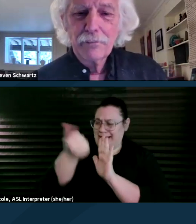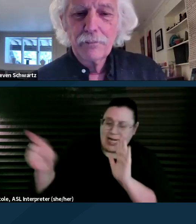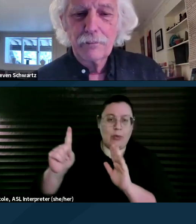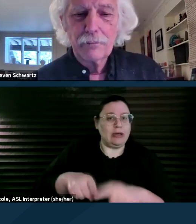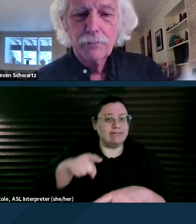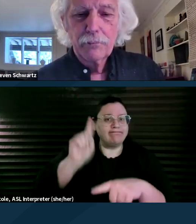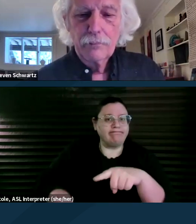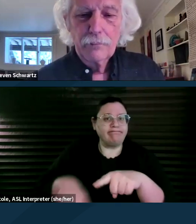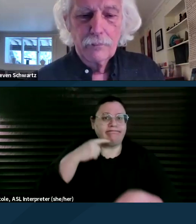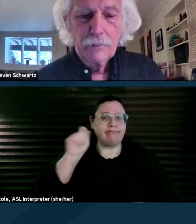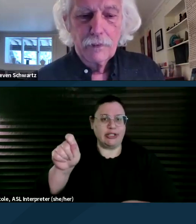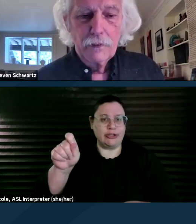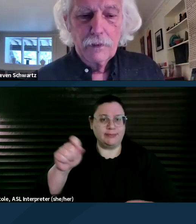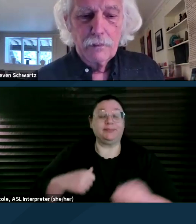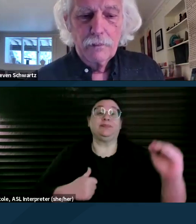slide.